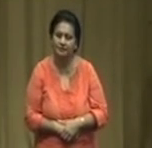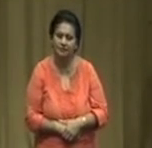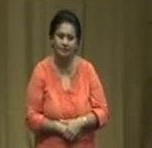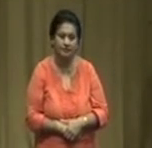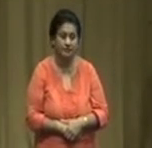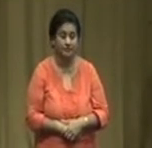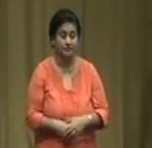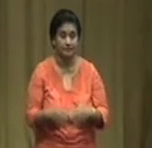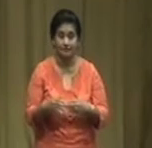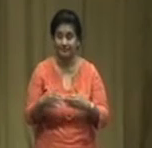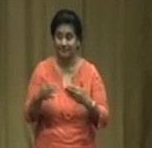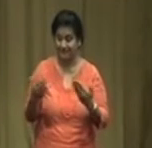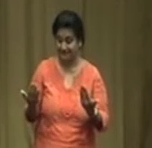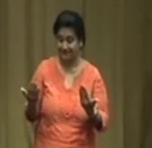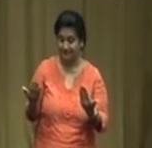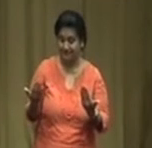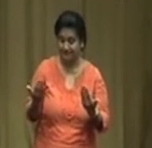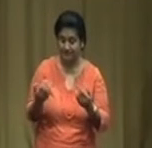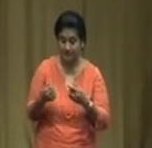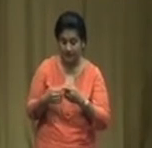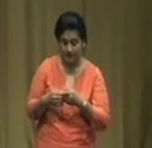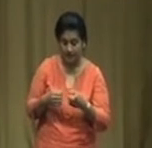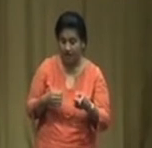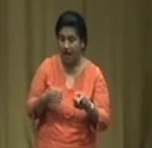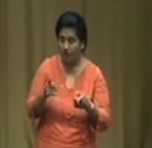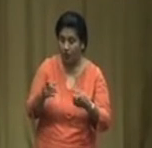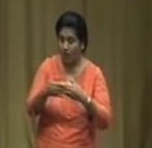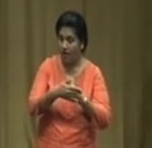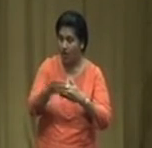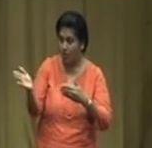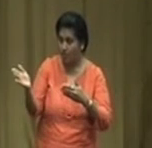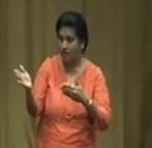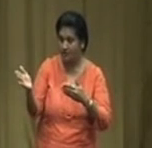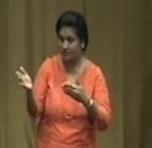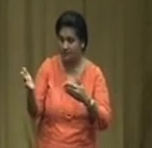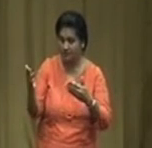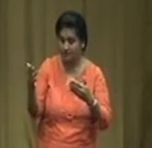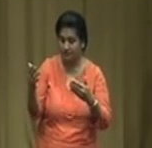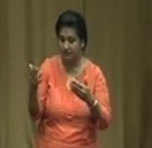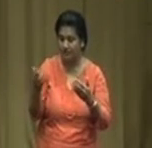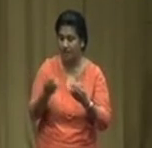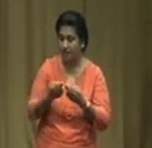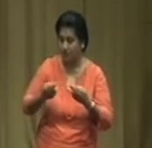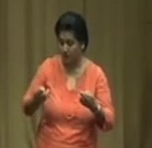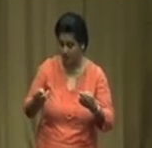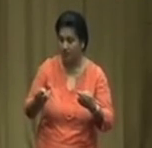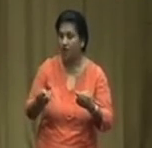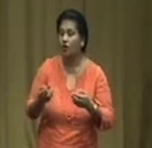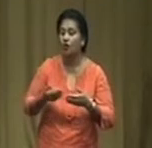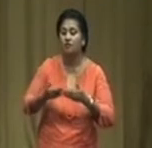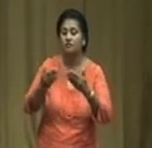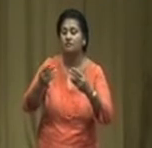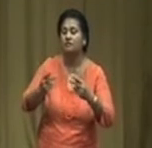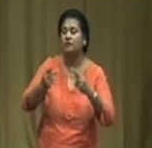So what I'd like to do, and in the traditions of open source, we typically put forward proposals which